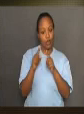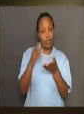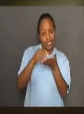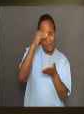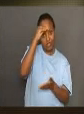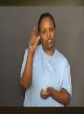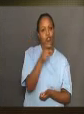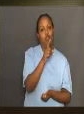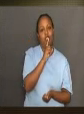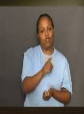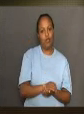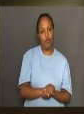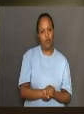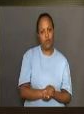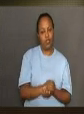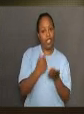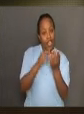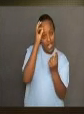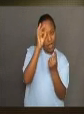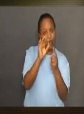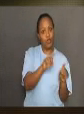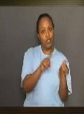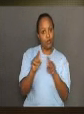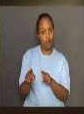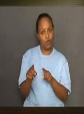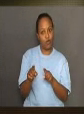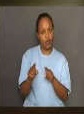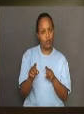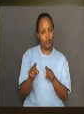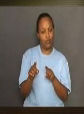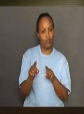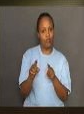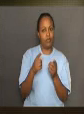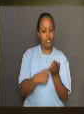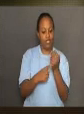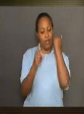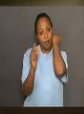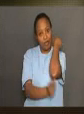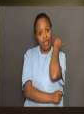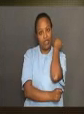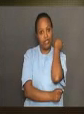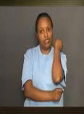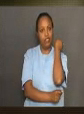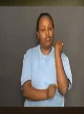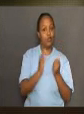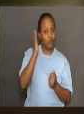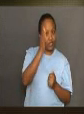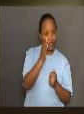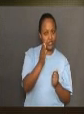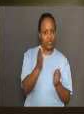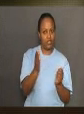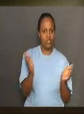objective, and it aims to impose a sufficient penalty to discourage the